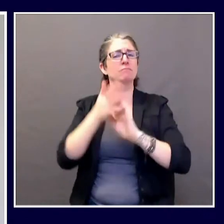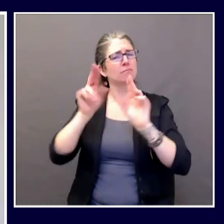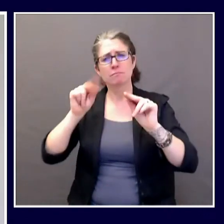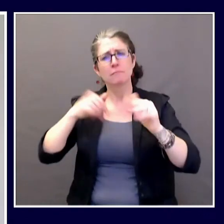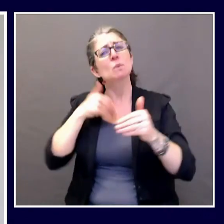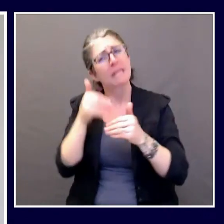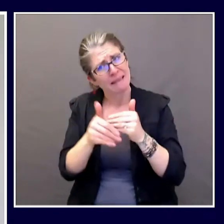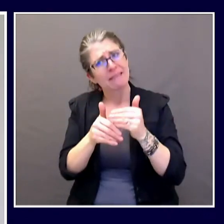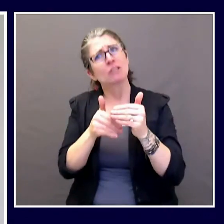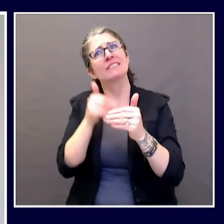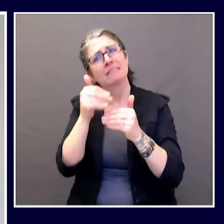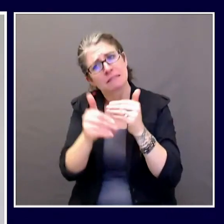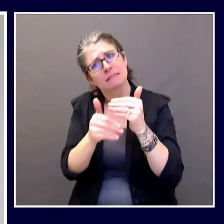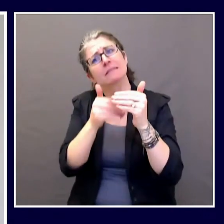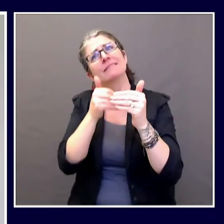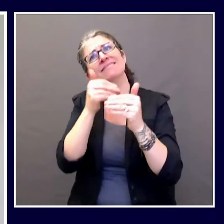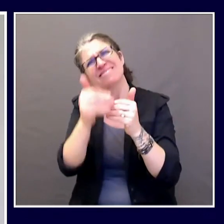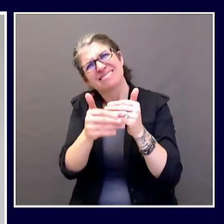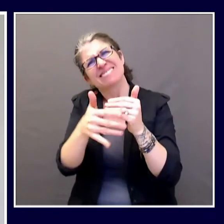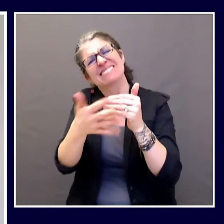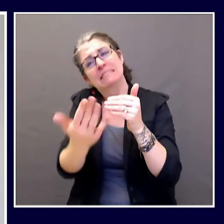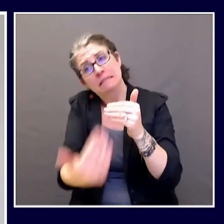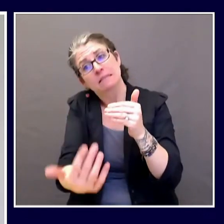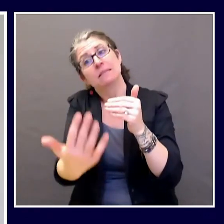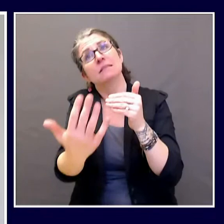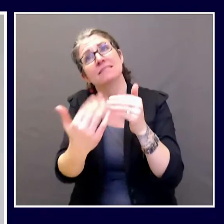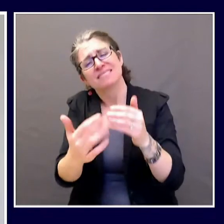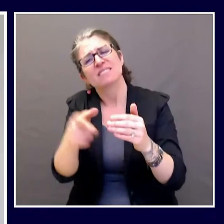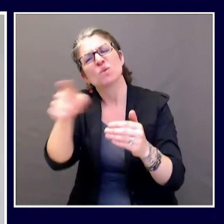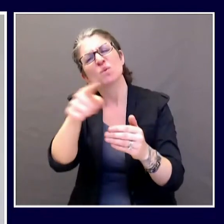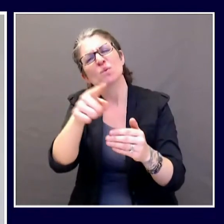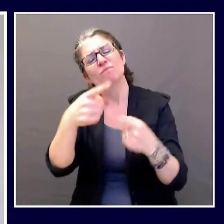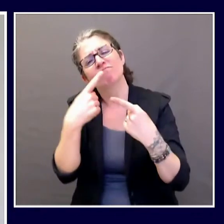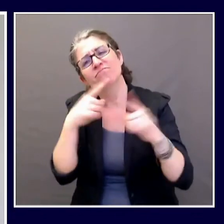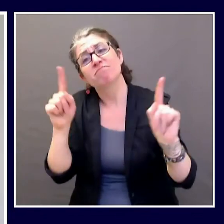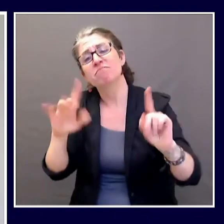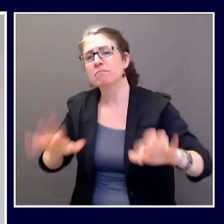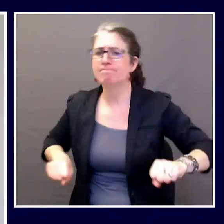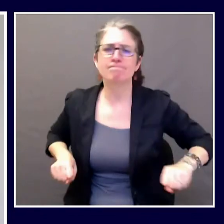sooner than later. So with that, thank you all so much for your time this afternoon. We